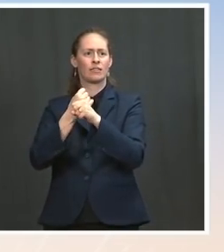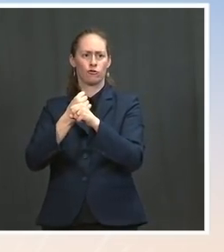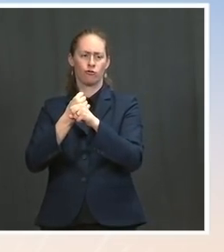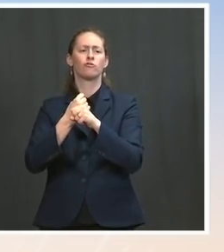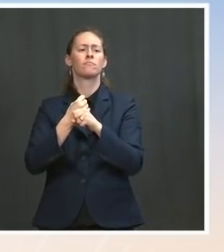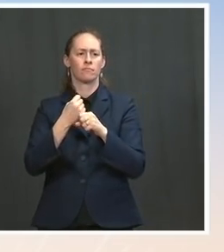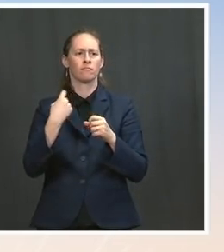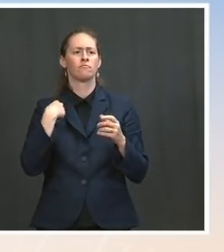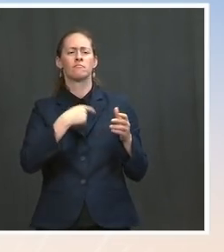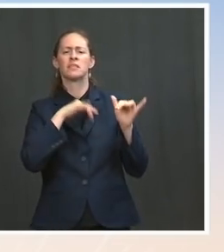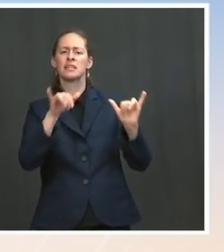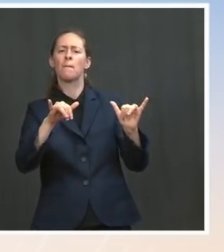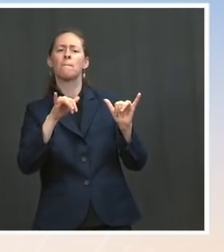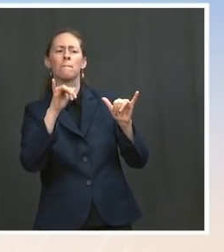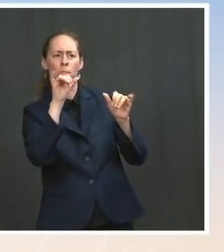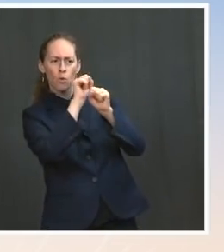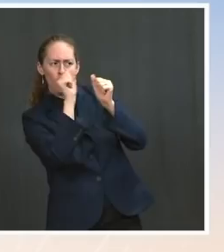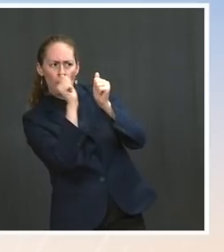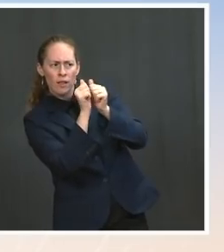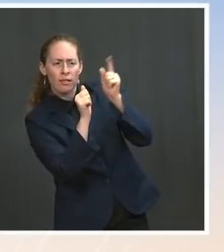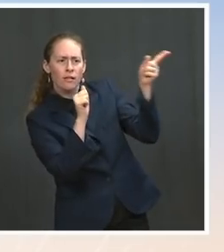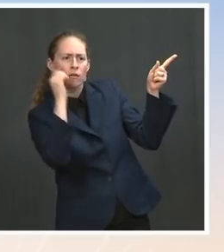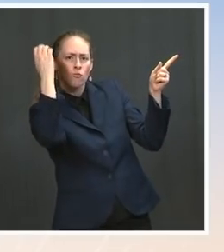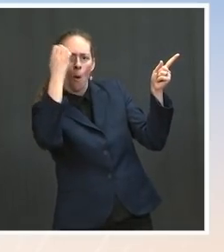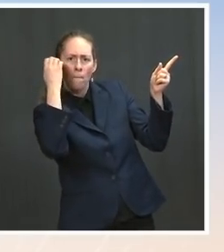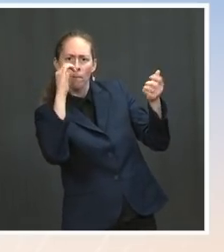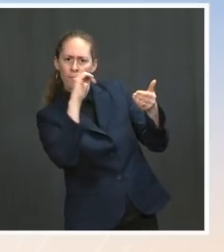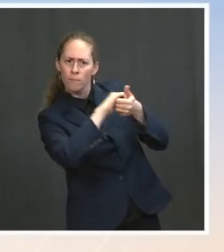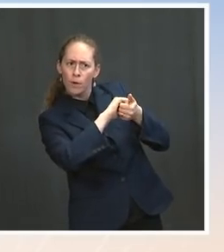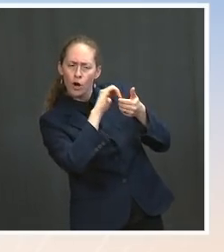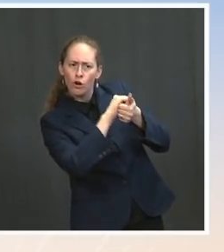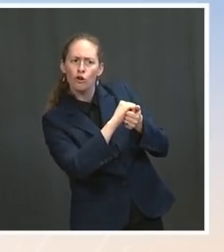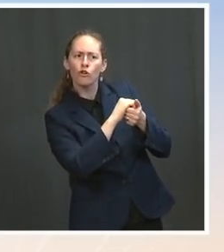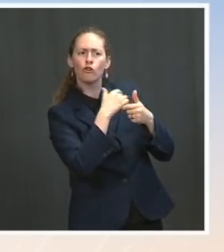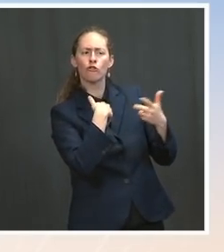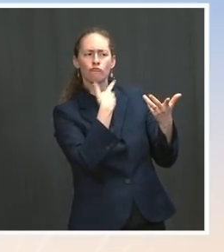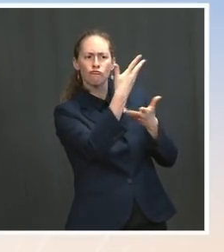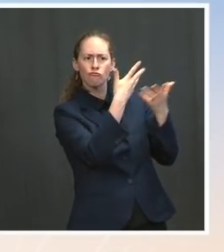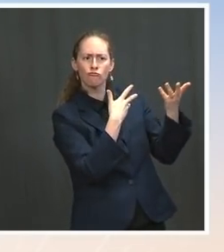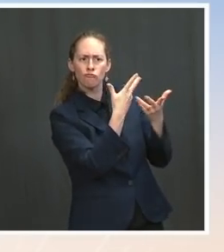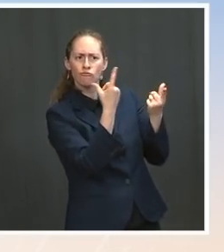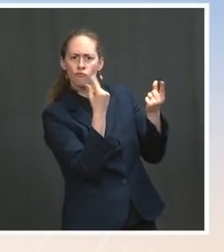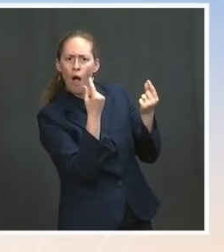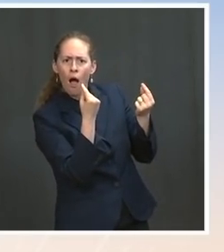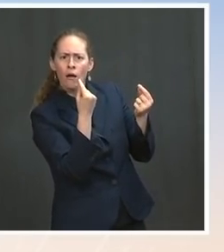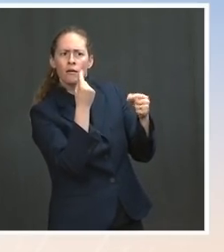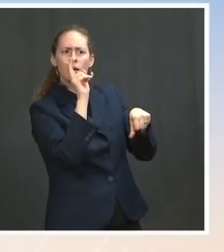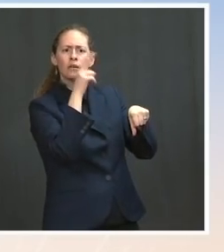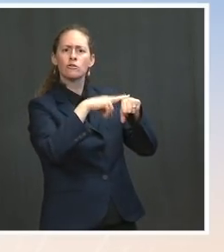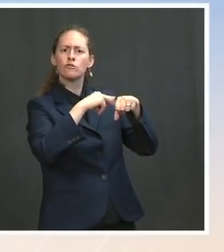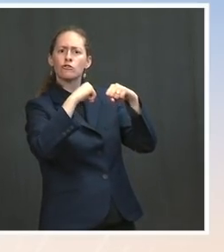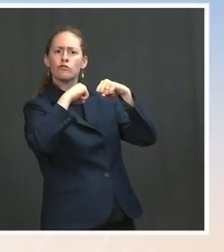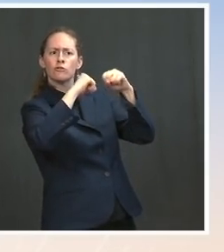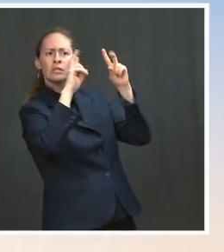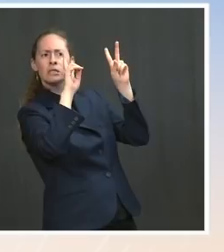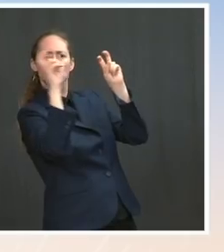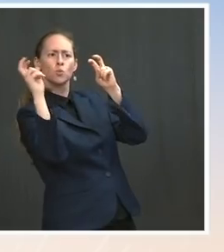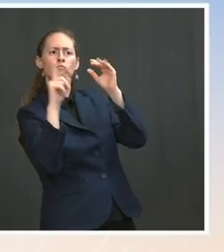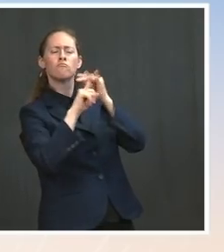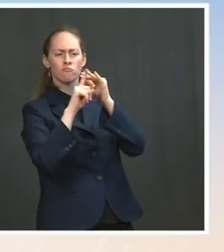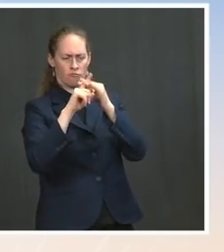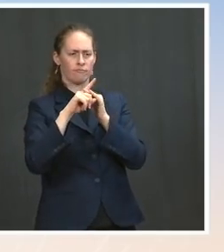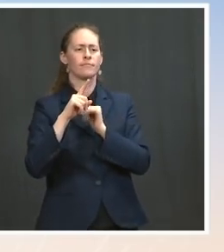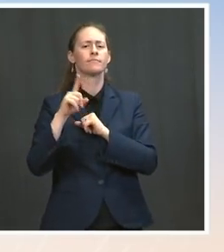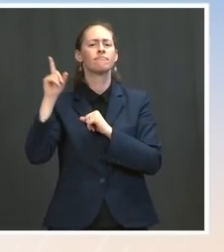address any questions through the appropriate national security channels. But I can tell you that President Biden will be able to reassure